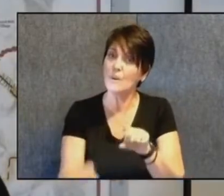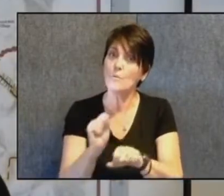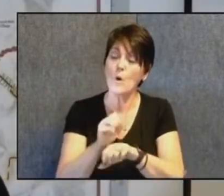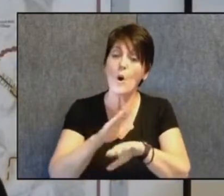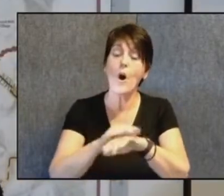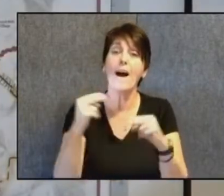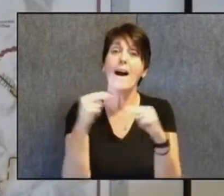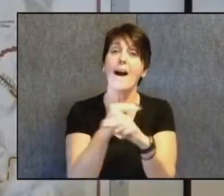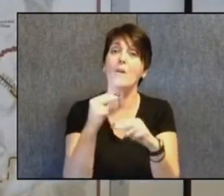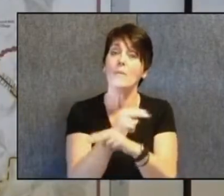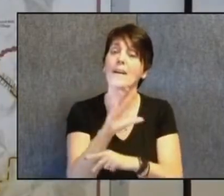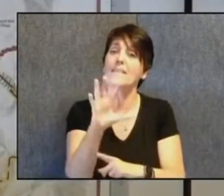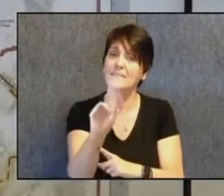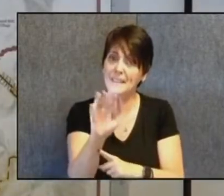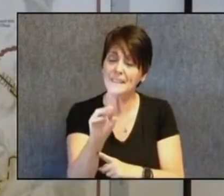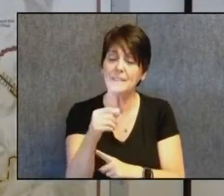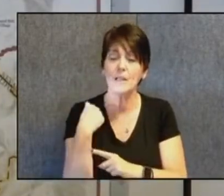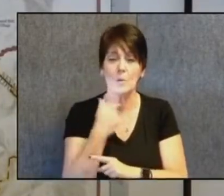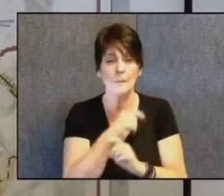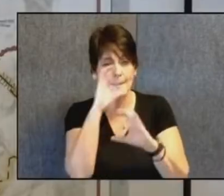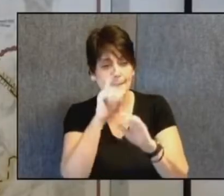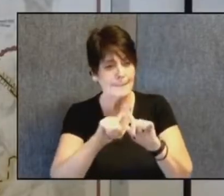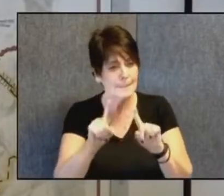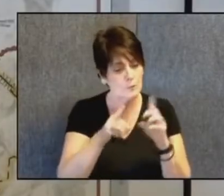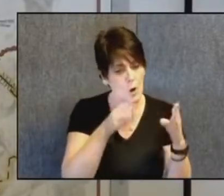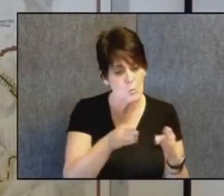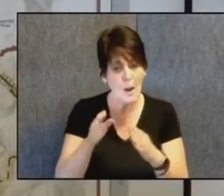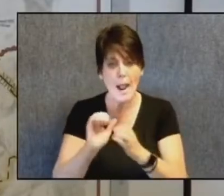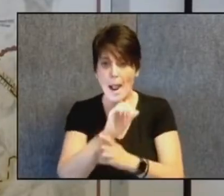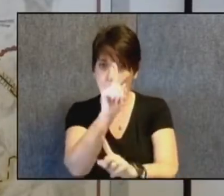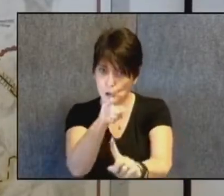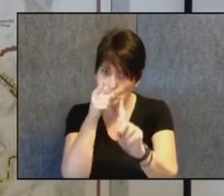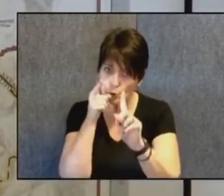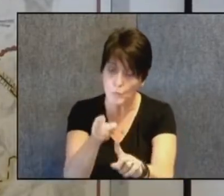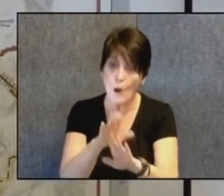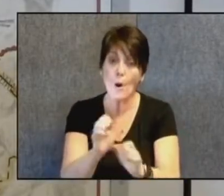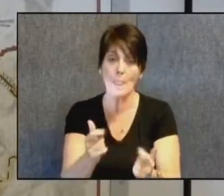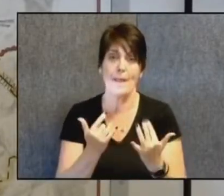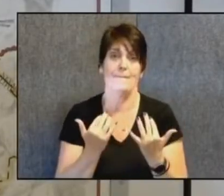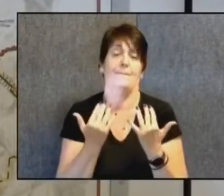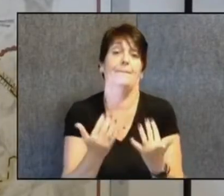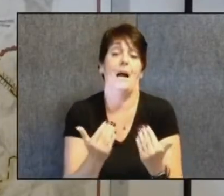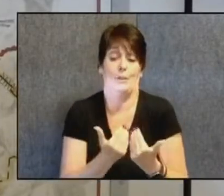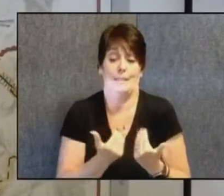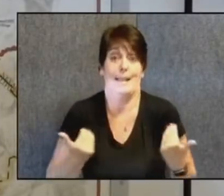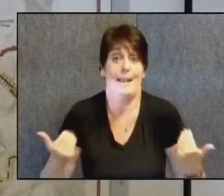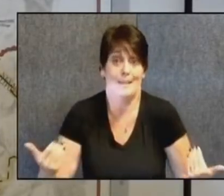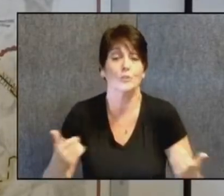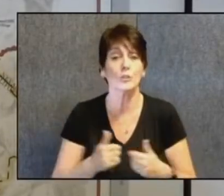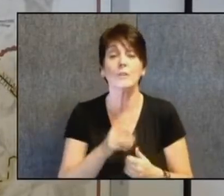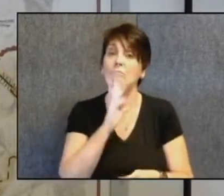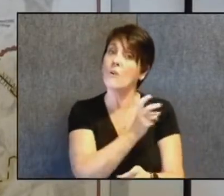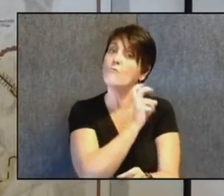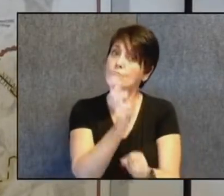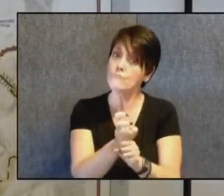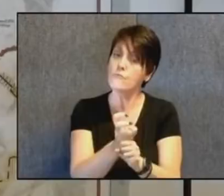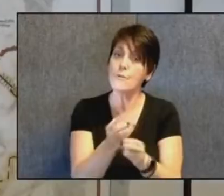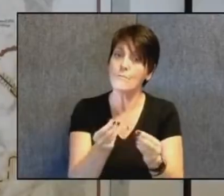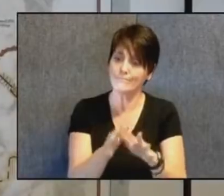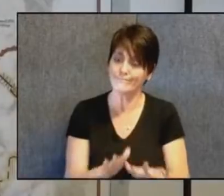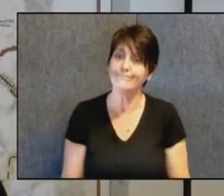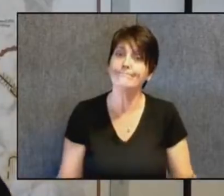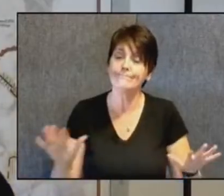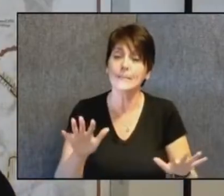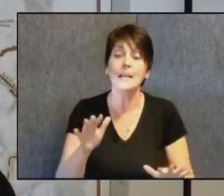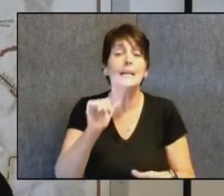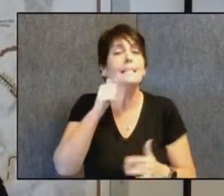of Highway 50. We're looking and exploring ways that we can get direct on the fire's edge. Again, it's a tough piece of ground, and I